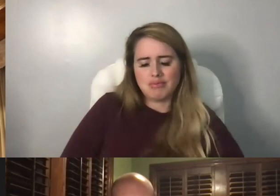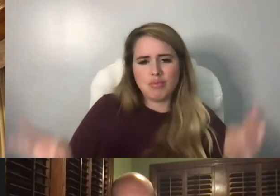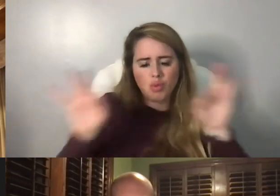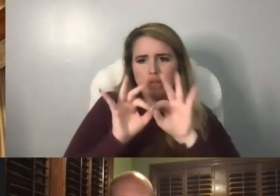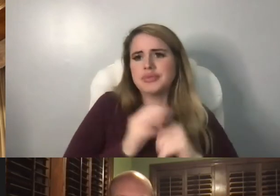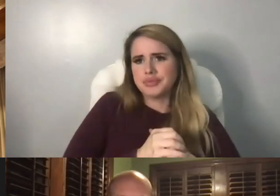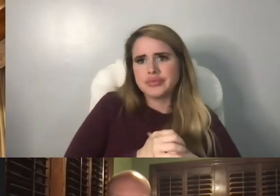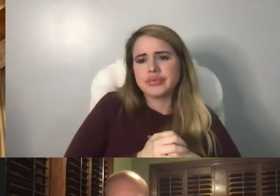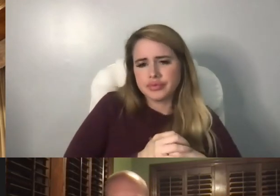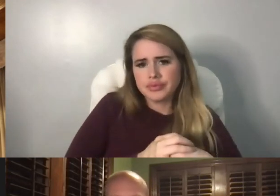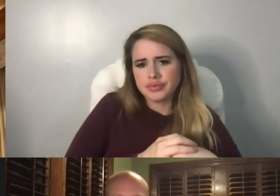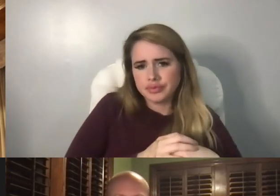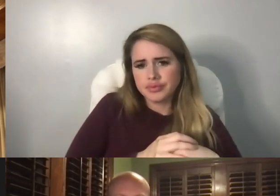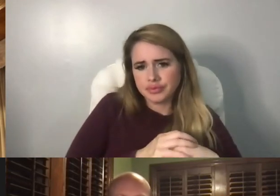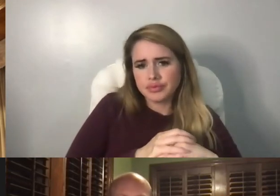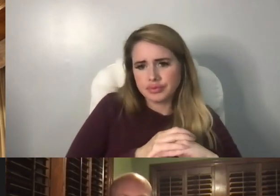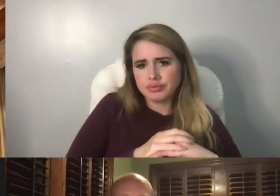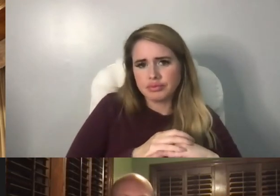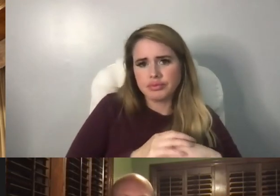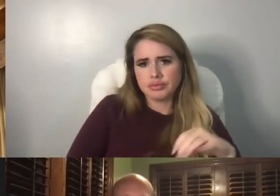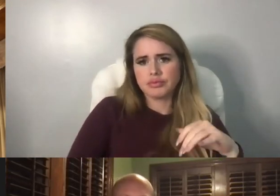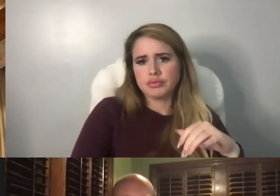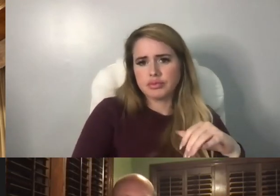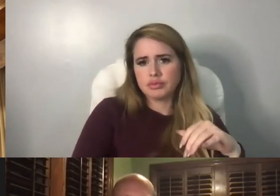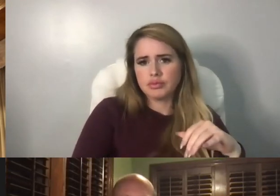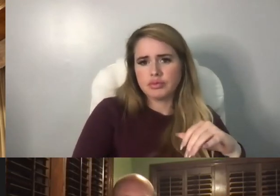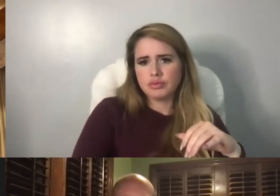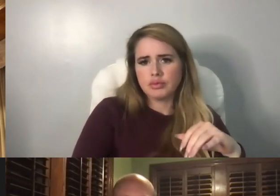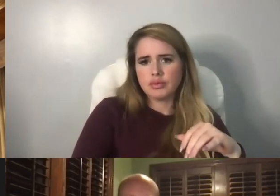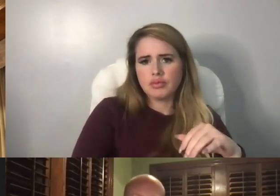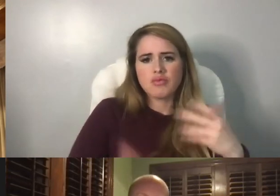inclination to incur risk or financial loss.